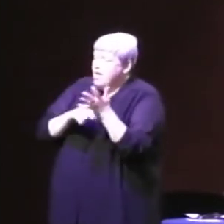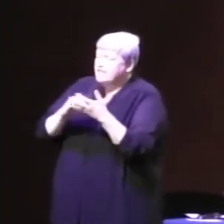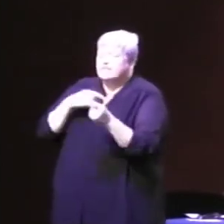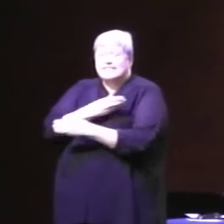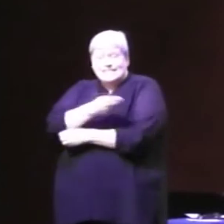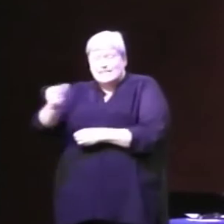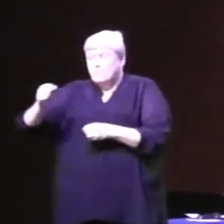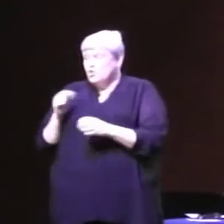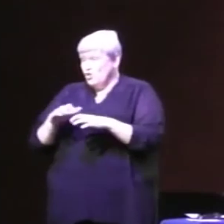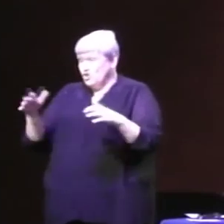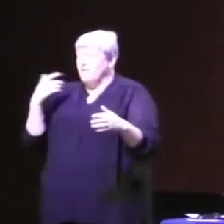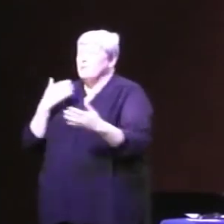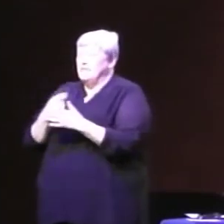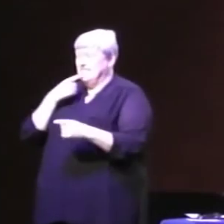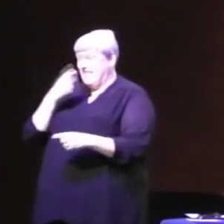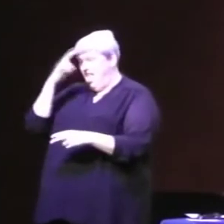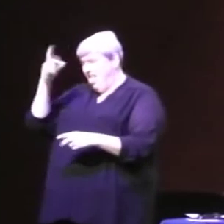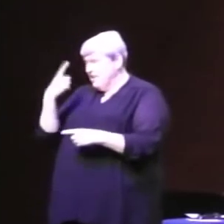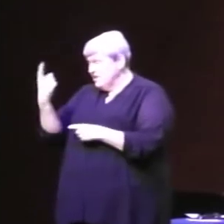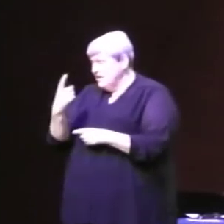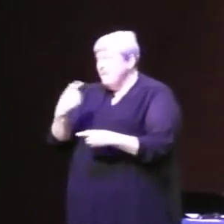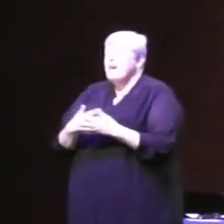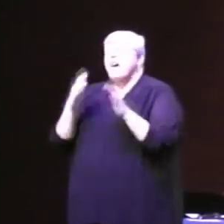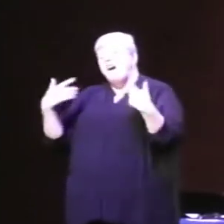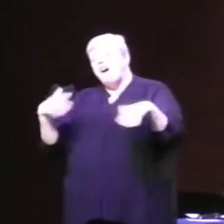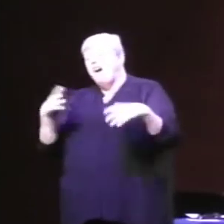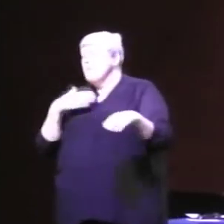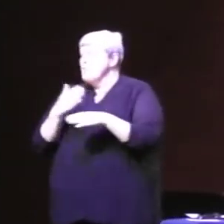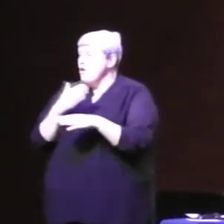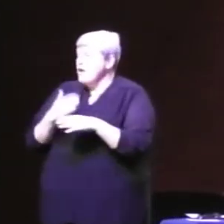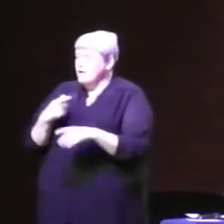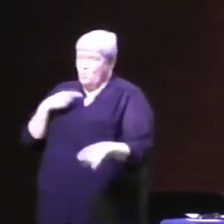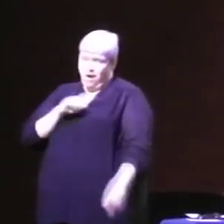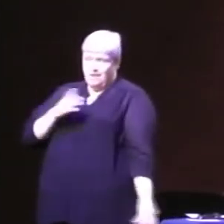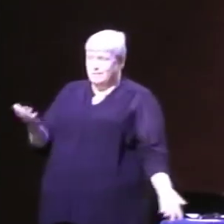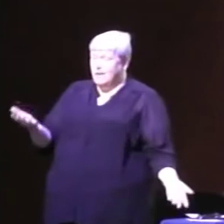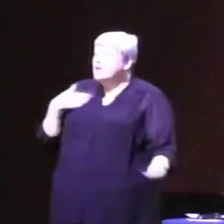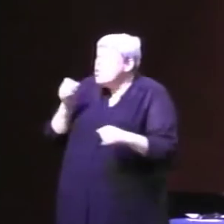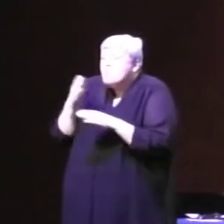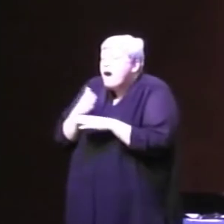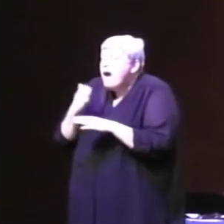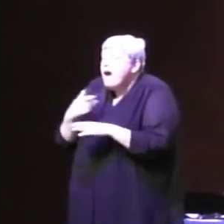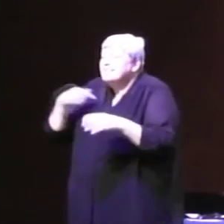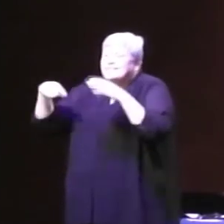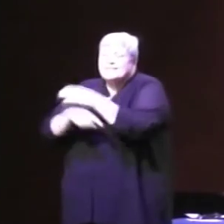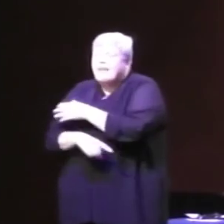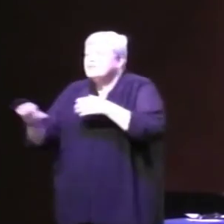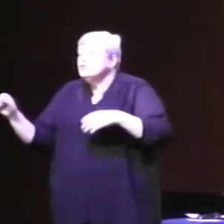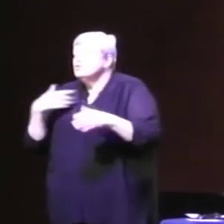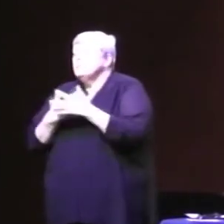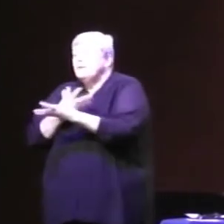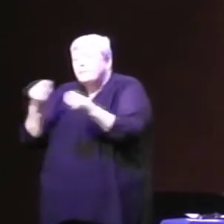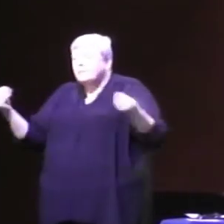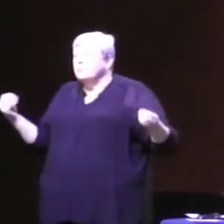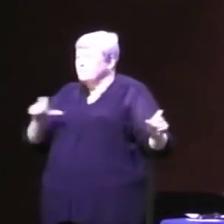itself, by the way, who has the brass neck to call itself an exemplar employer. And why? It hasn't worked. The deficit that was supposed to be eradicated is